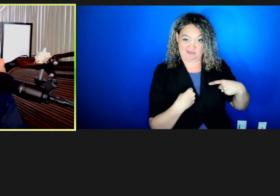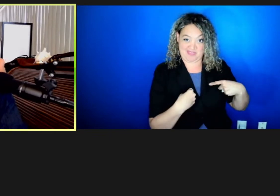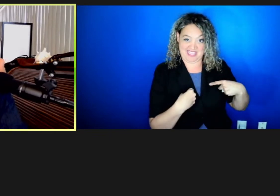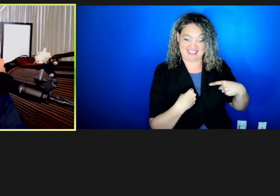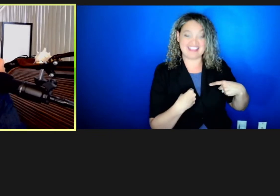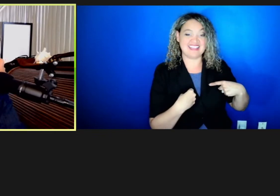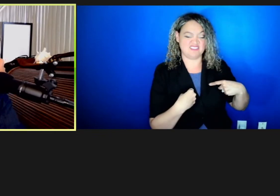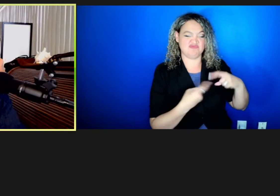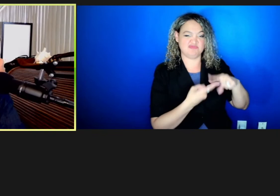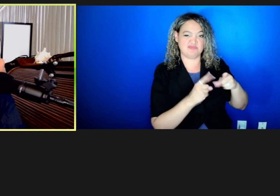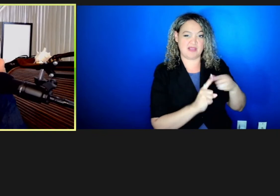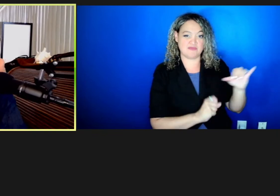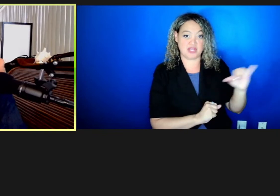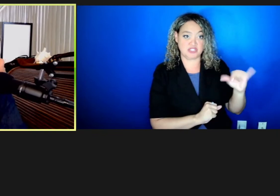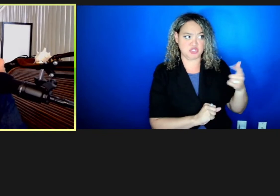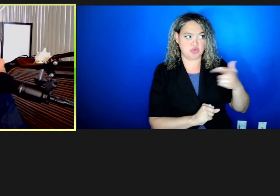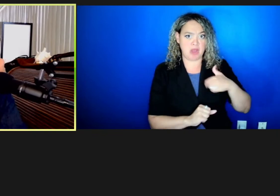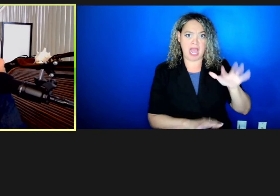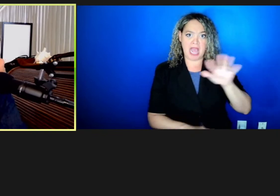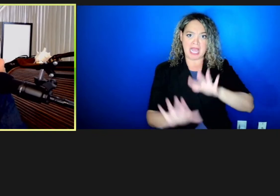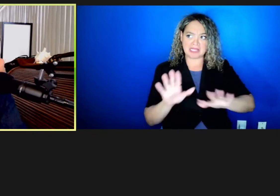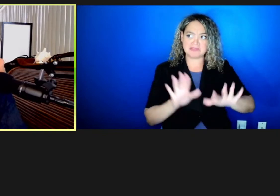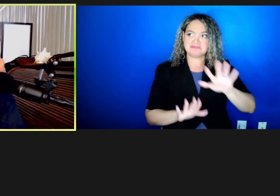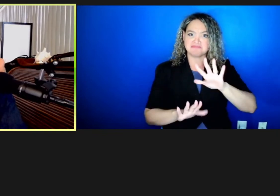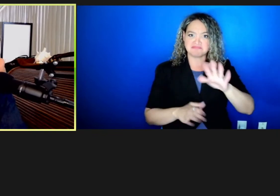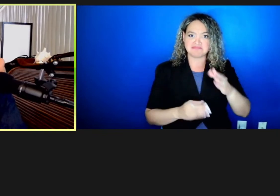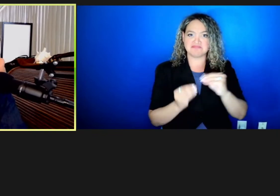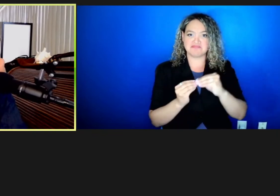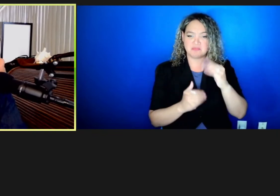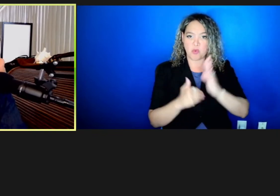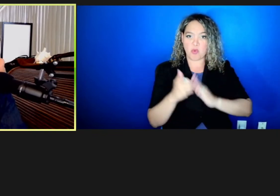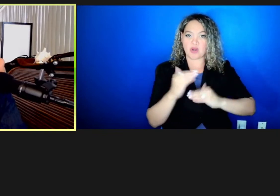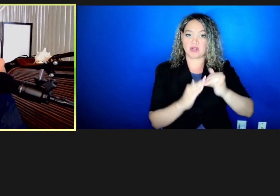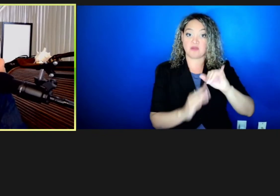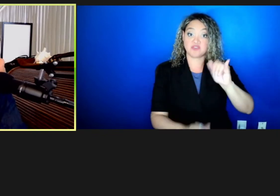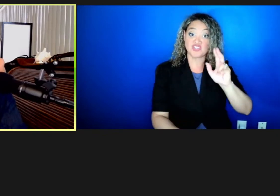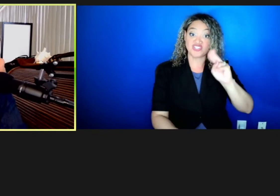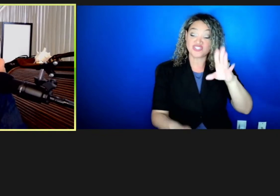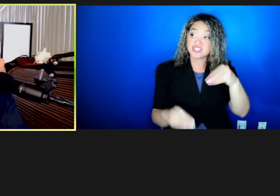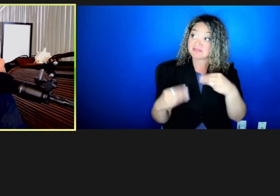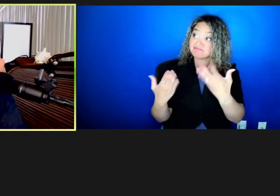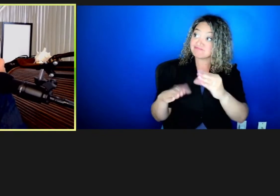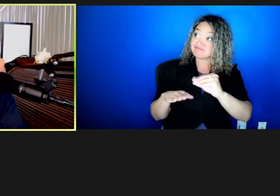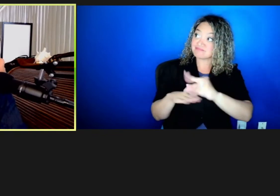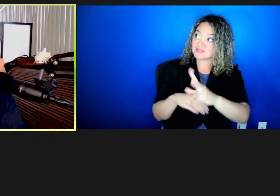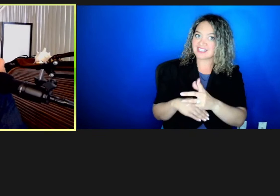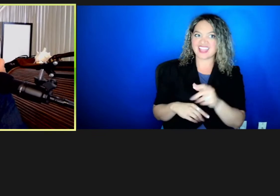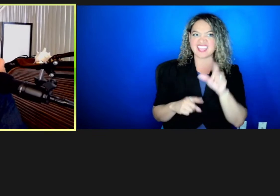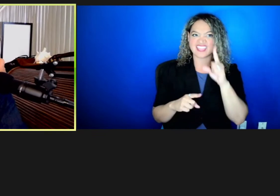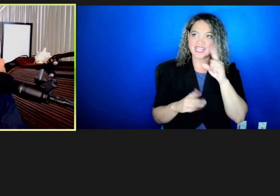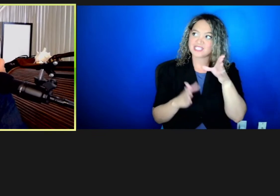I got my bearings within the Sight Center, Jean advised me about who to trust